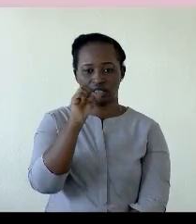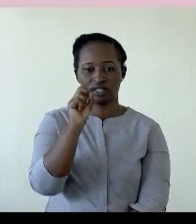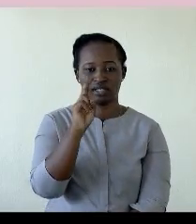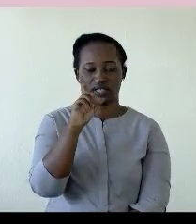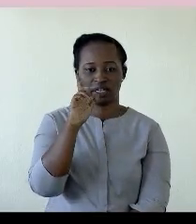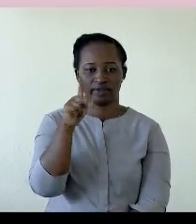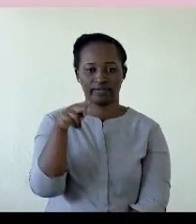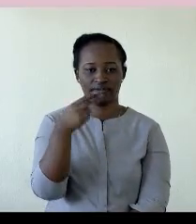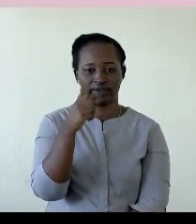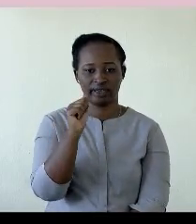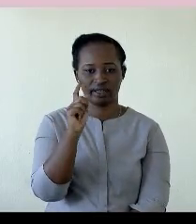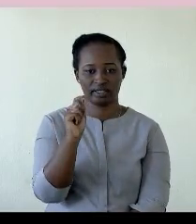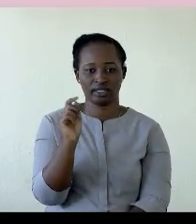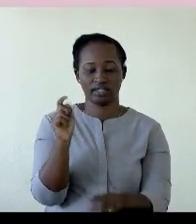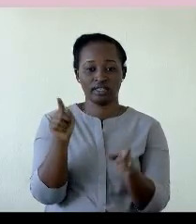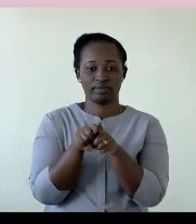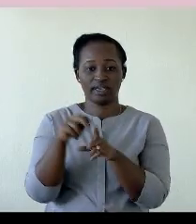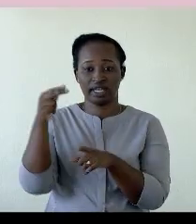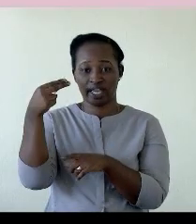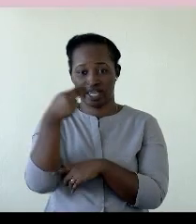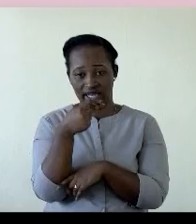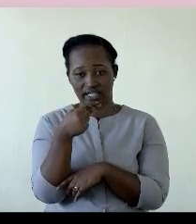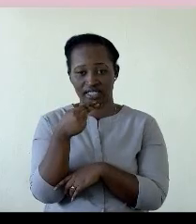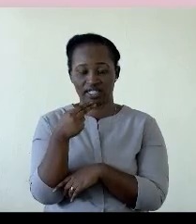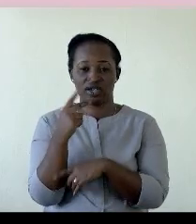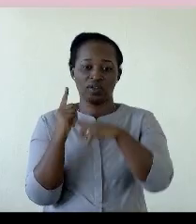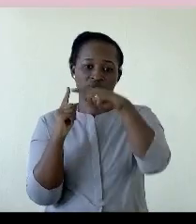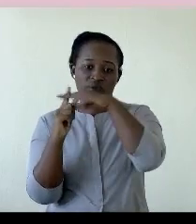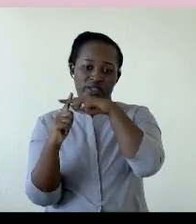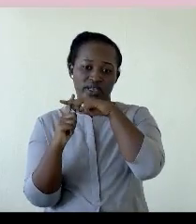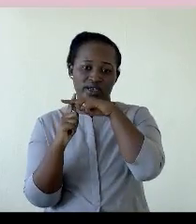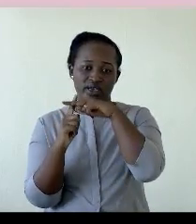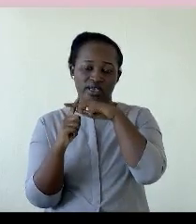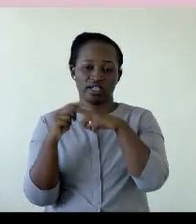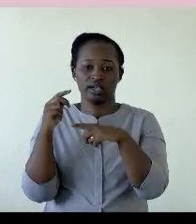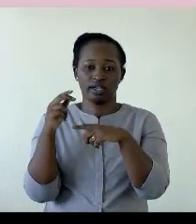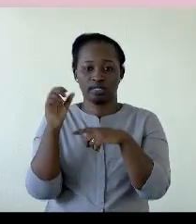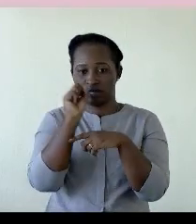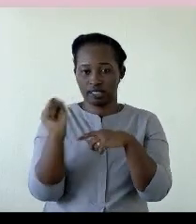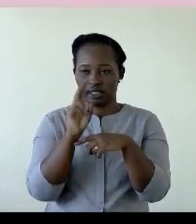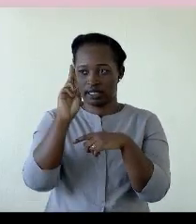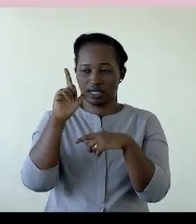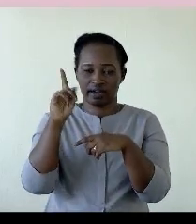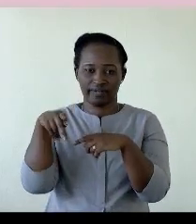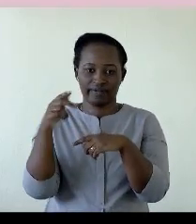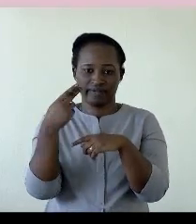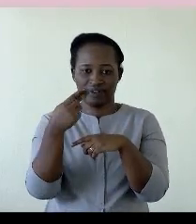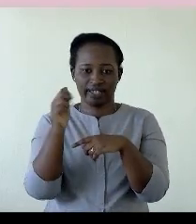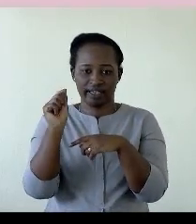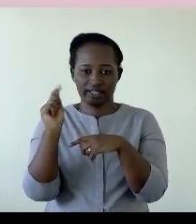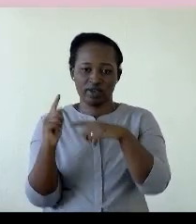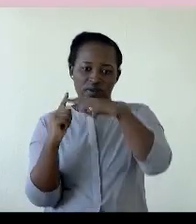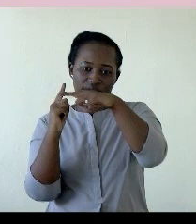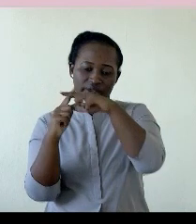from the sulfate radical by adding a hydrogen to the